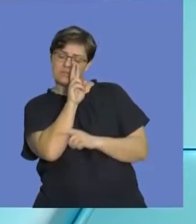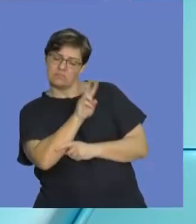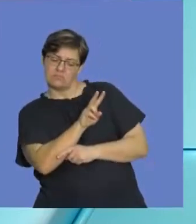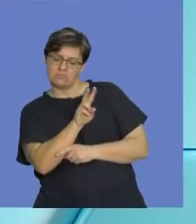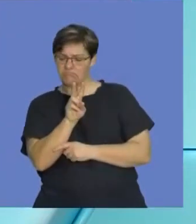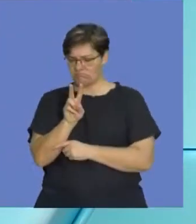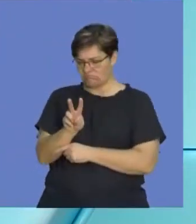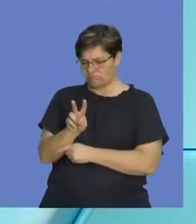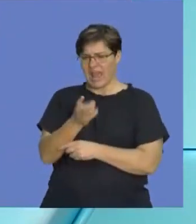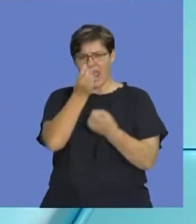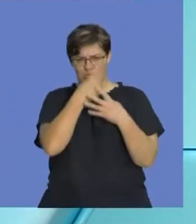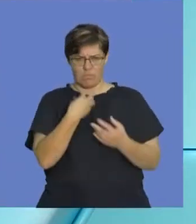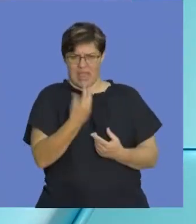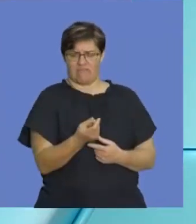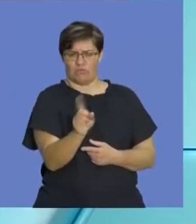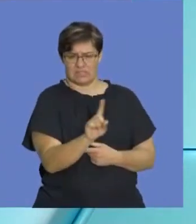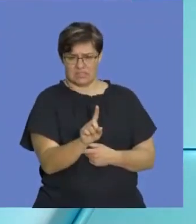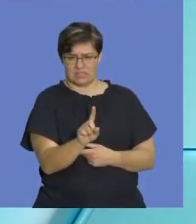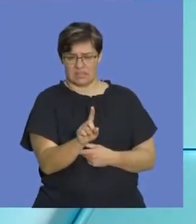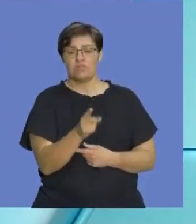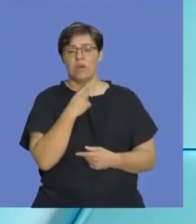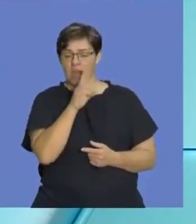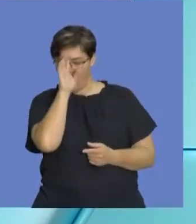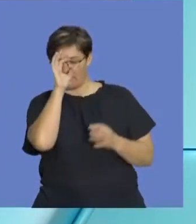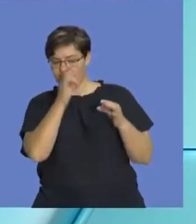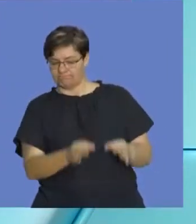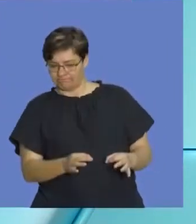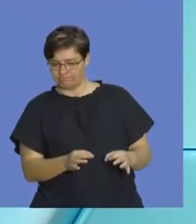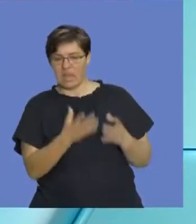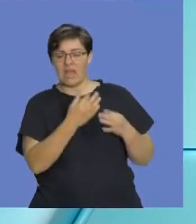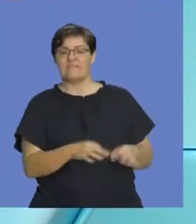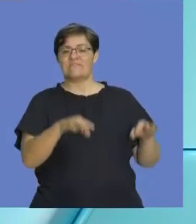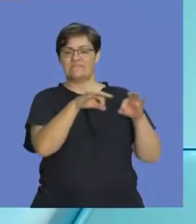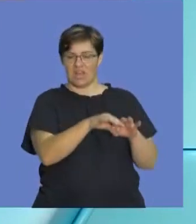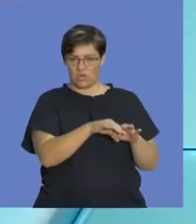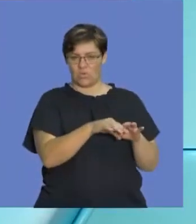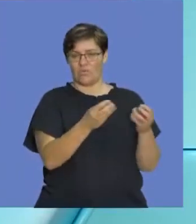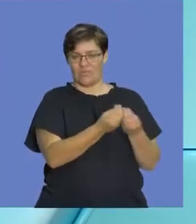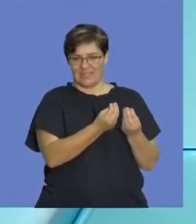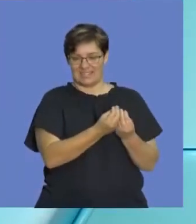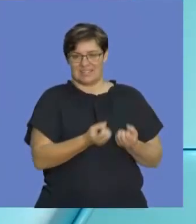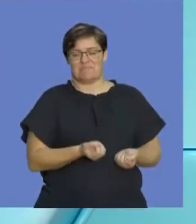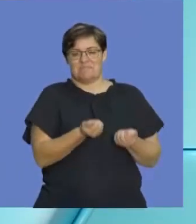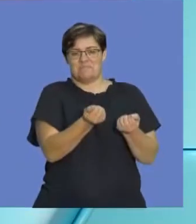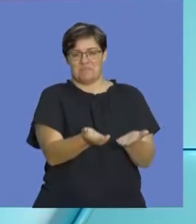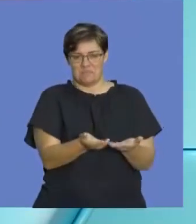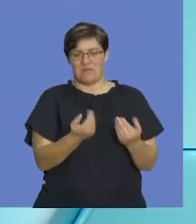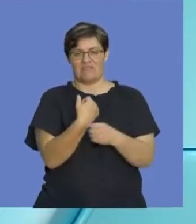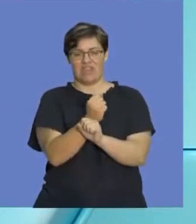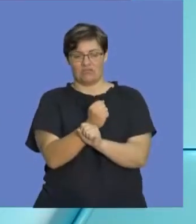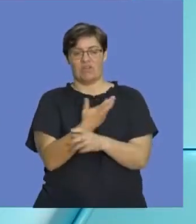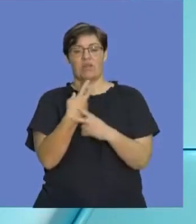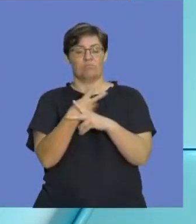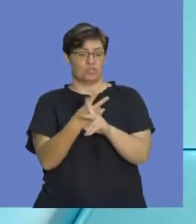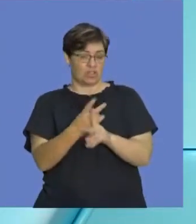to see what information you have in order to determine what is the value of items issued to the factory